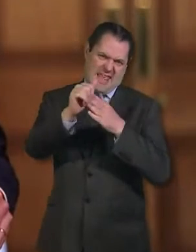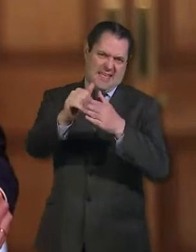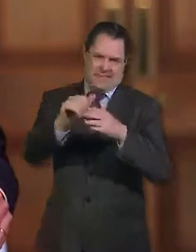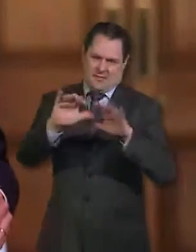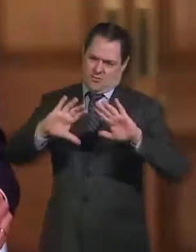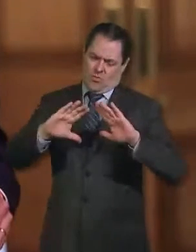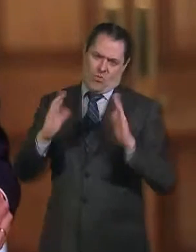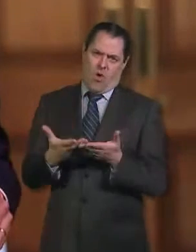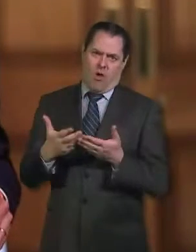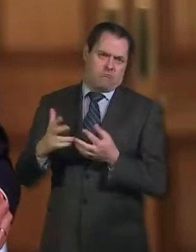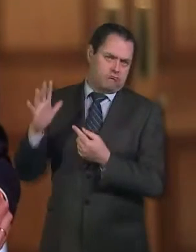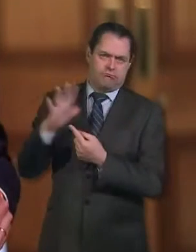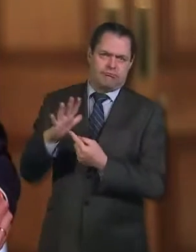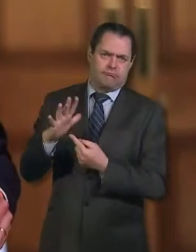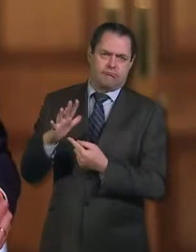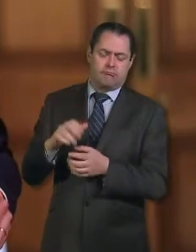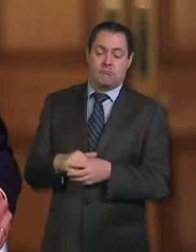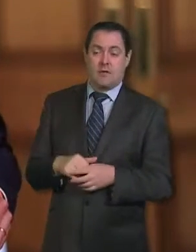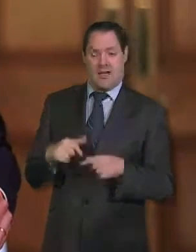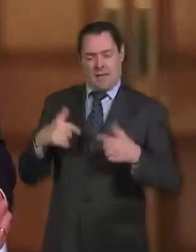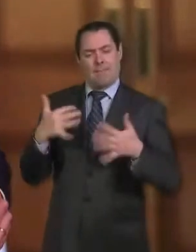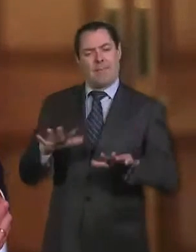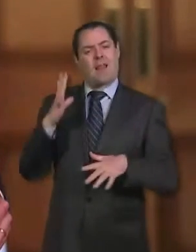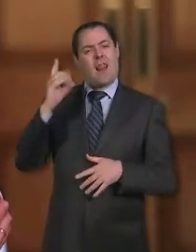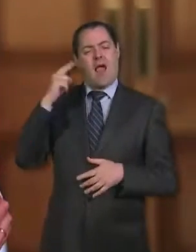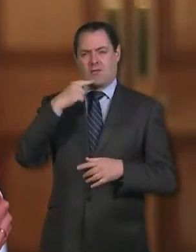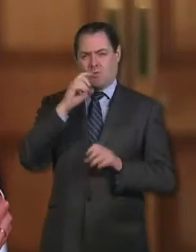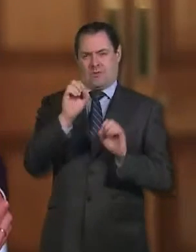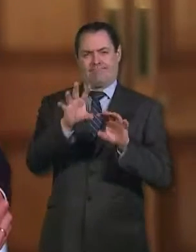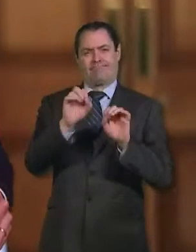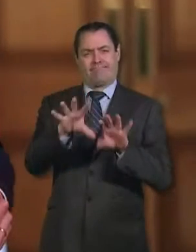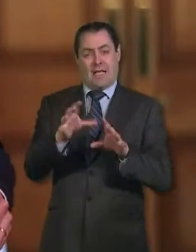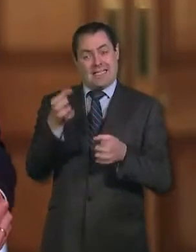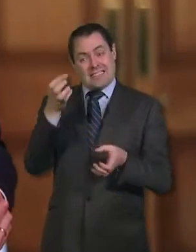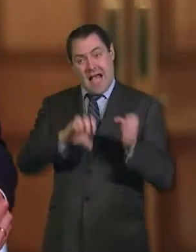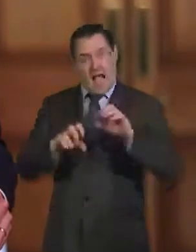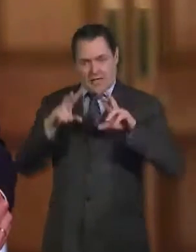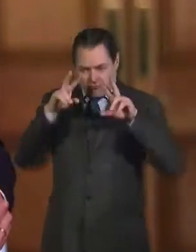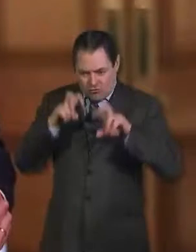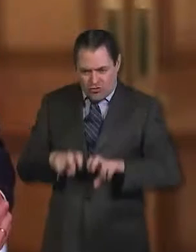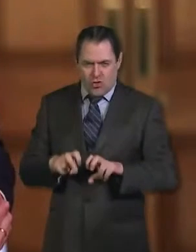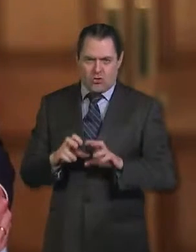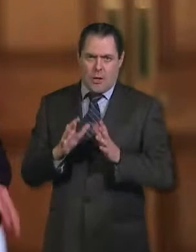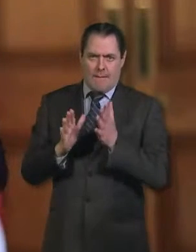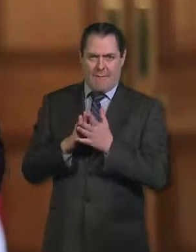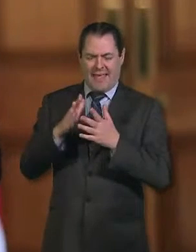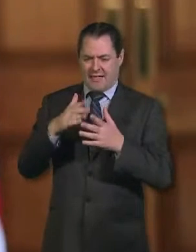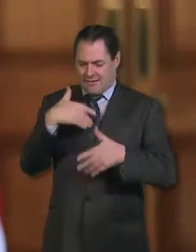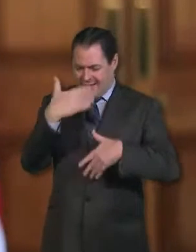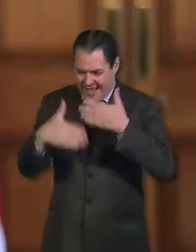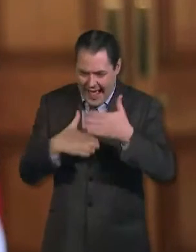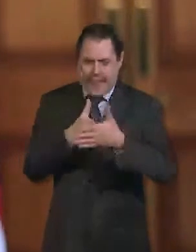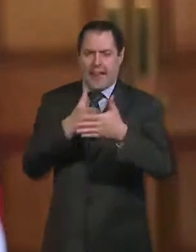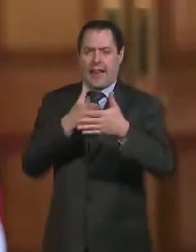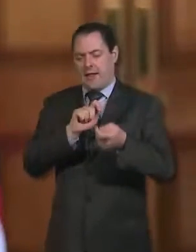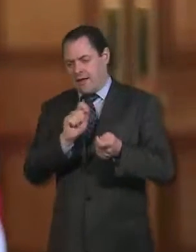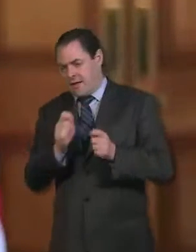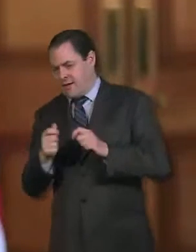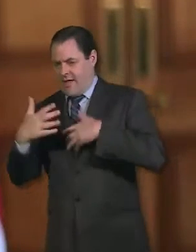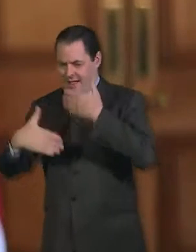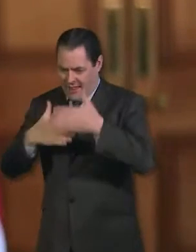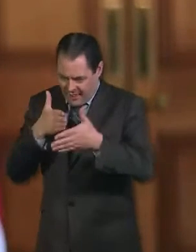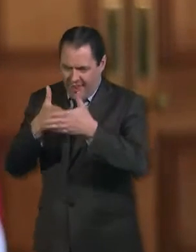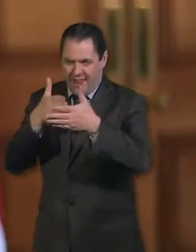very nature of scientific inquiry means that not every project will bear fruit. But I'm determined that we'll explore